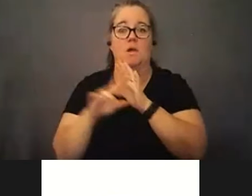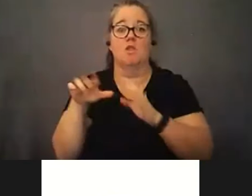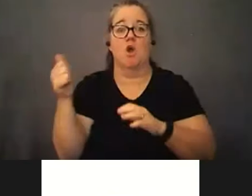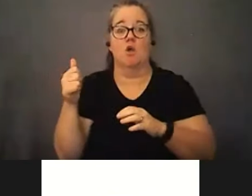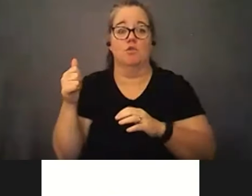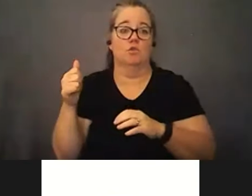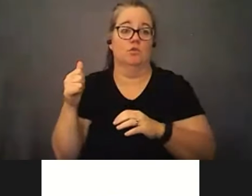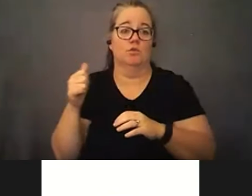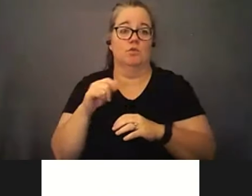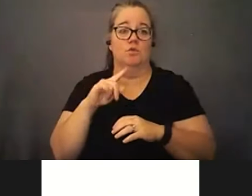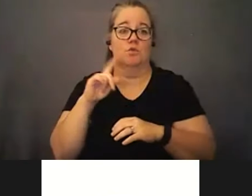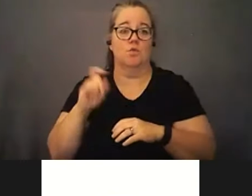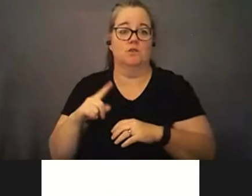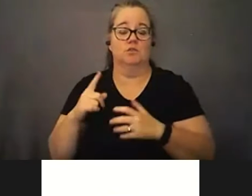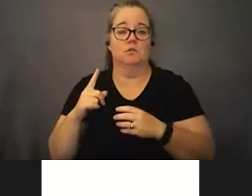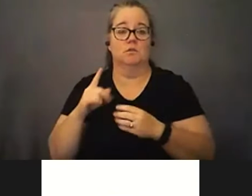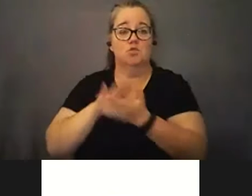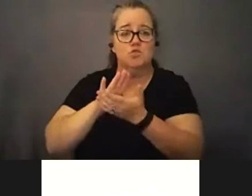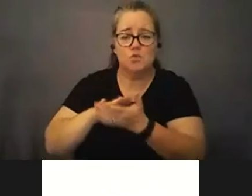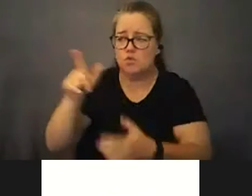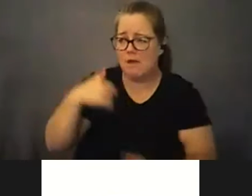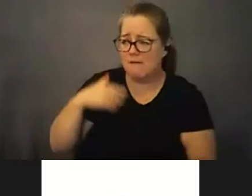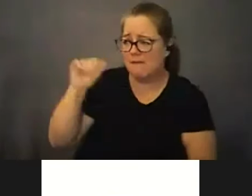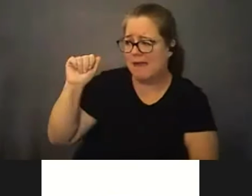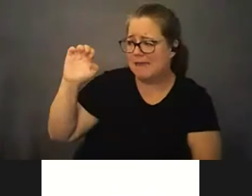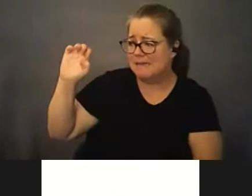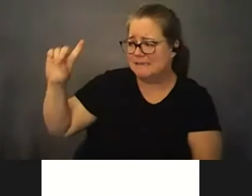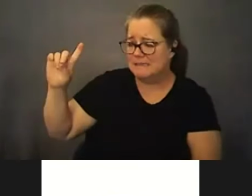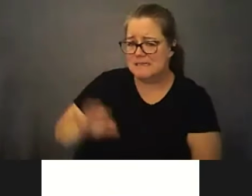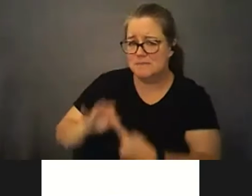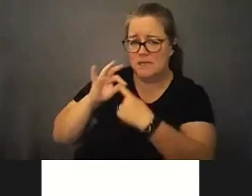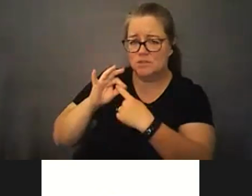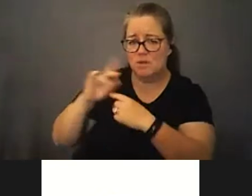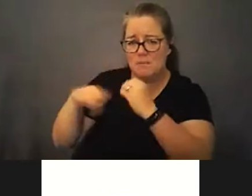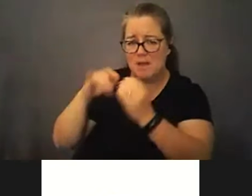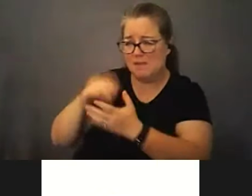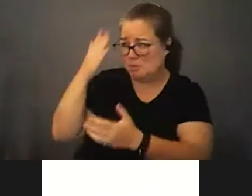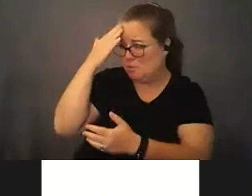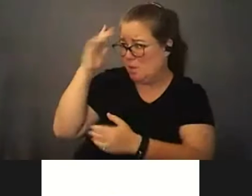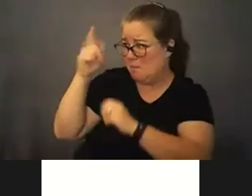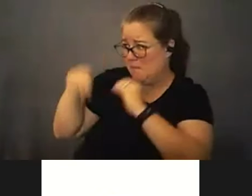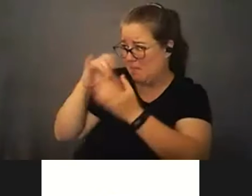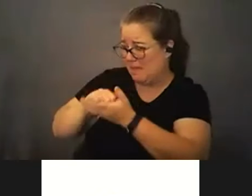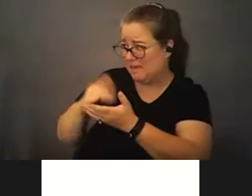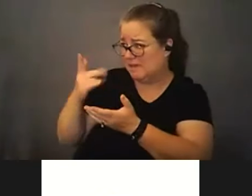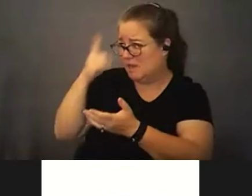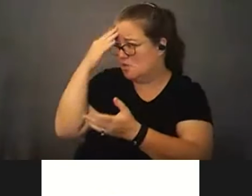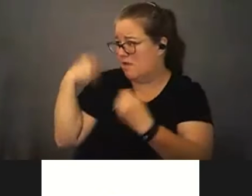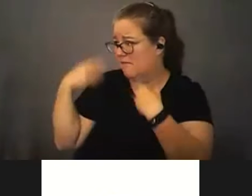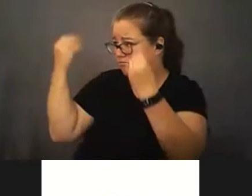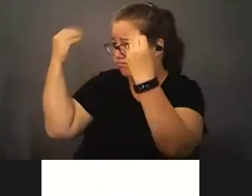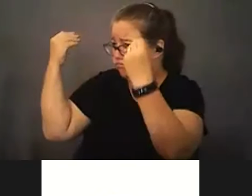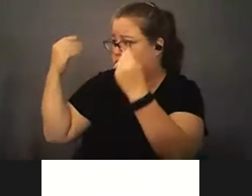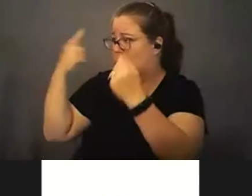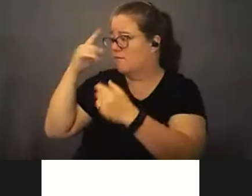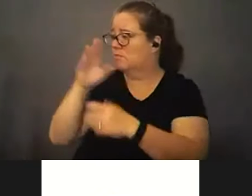school, did you have AED that was special? Do you know anything about that? Because I know you had the flashing and the